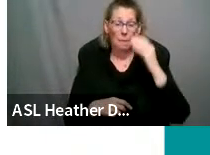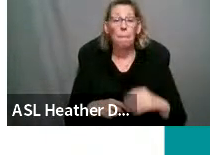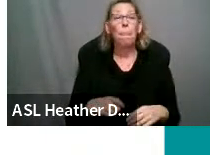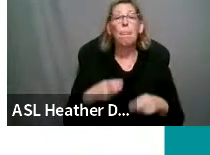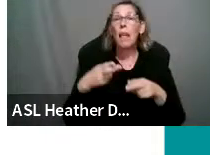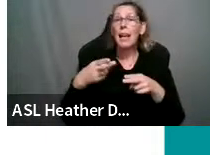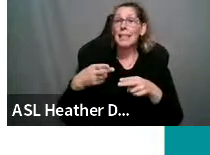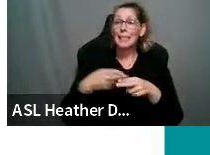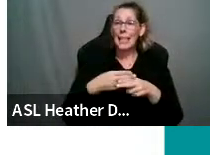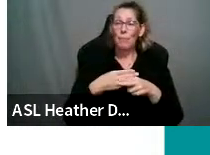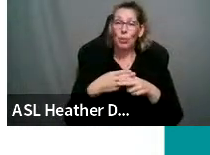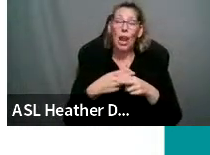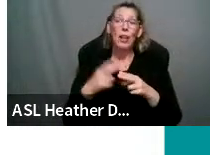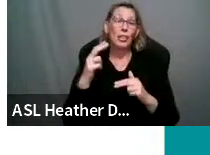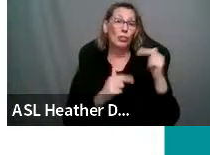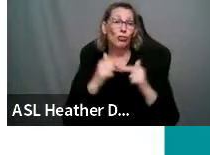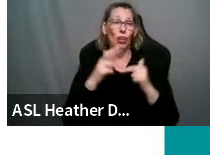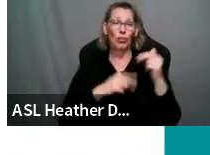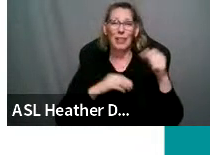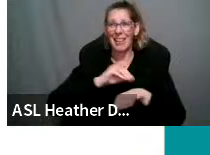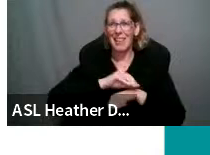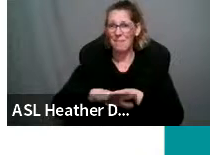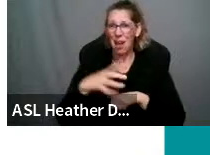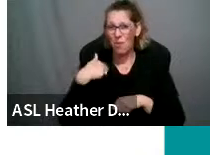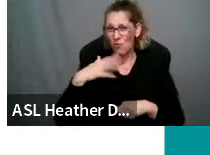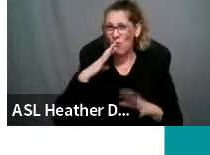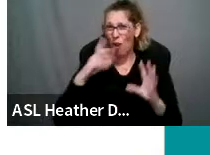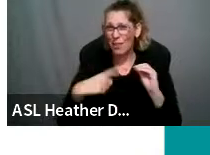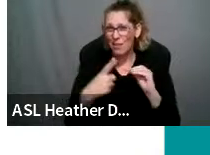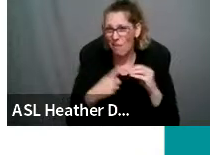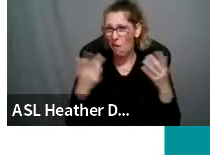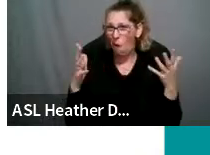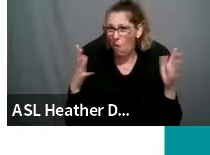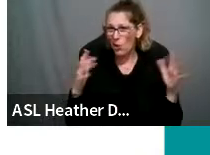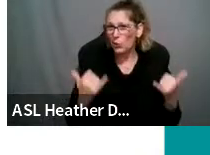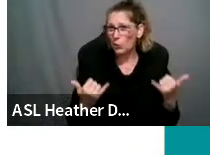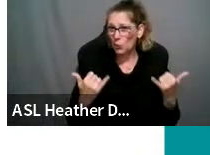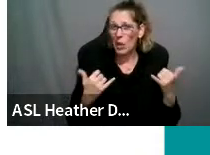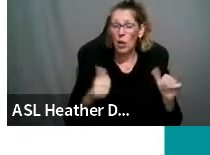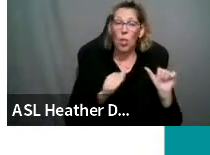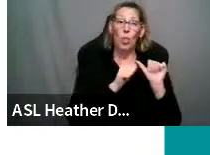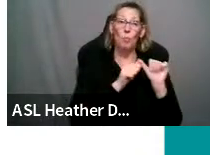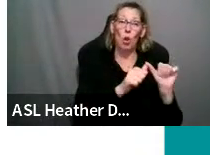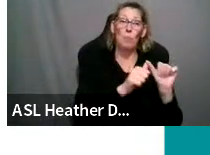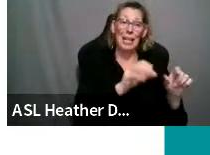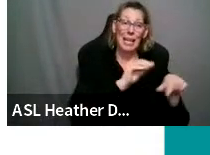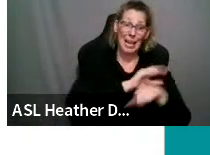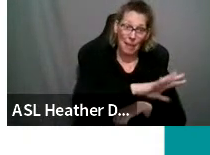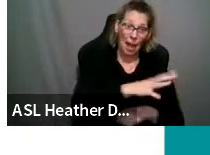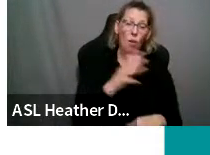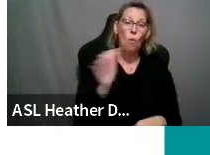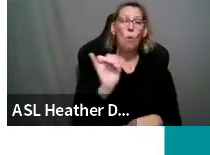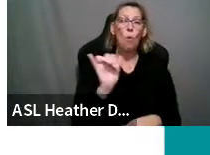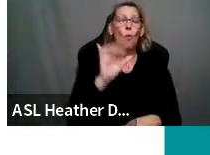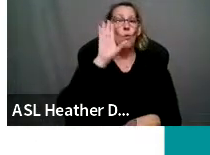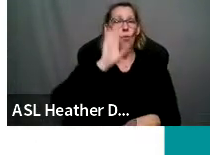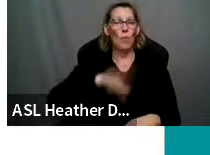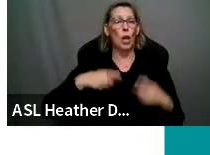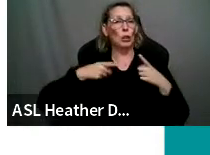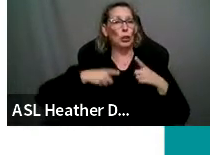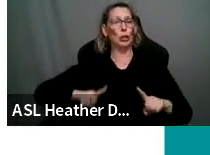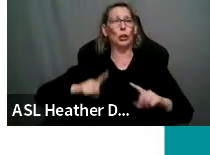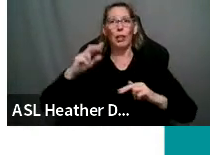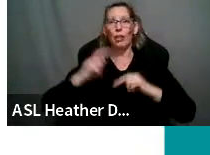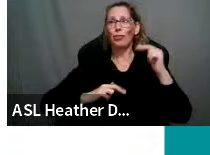Temporary construction impacts. A lot of what I've talked about already today is some of our permanent impacts, but we also know that during construction, there are a lot